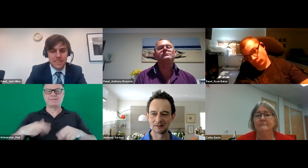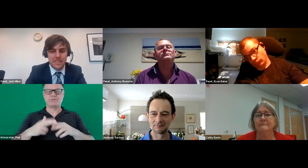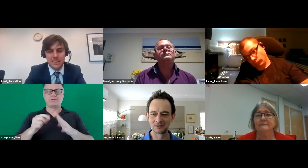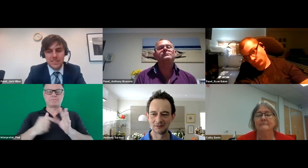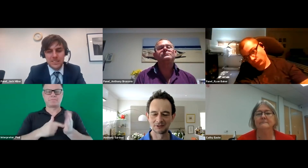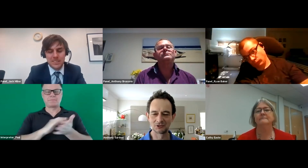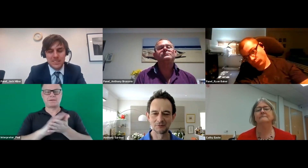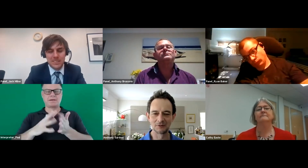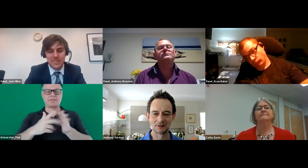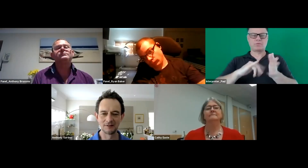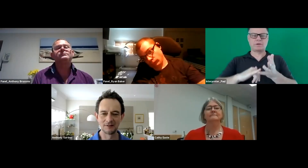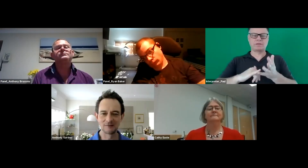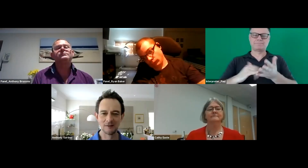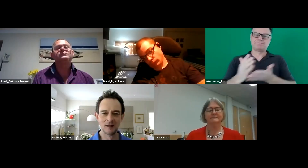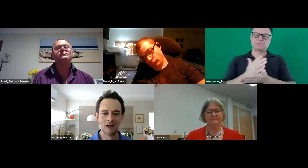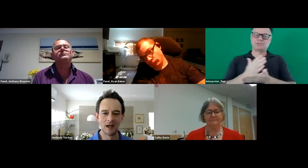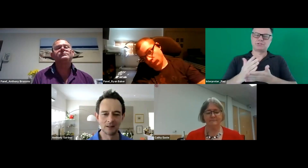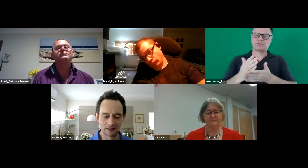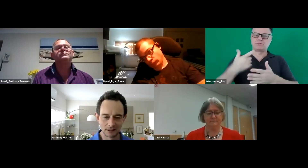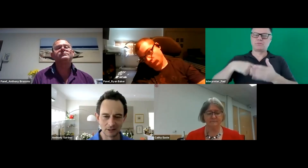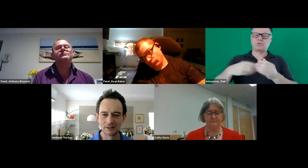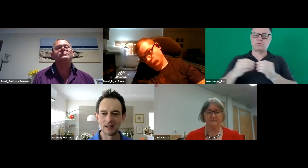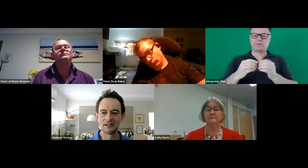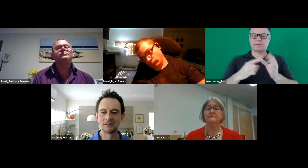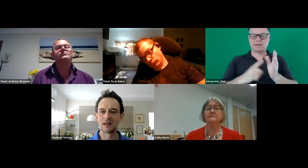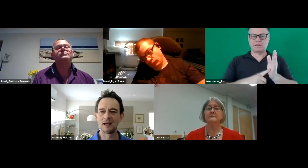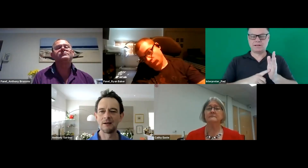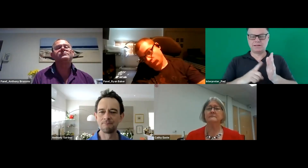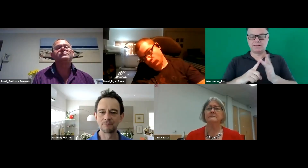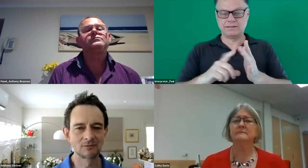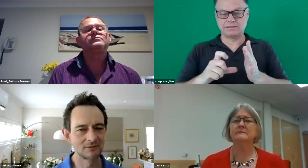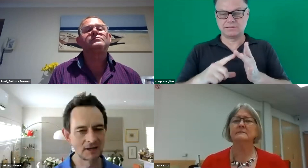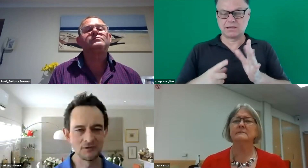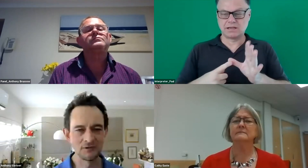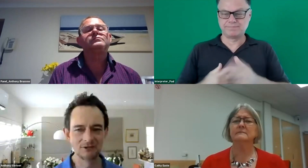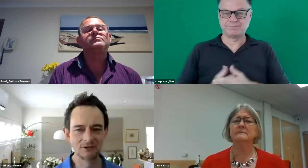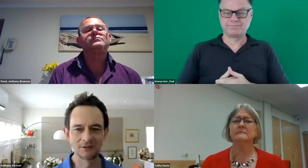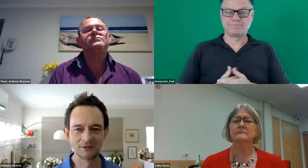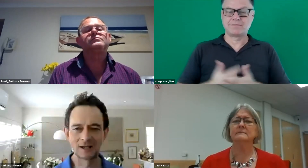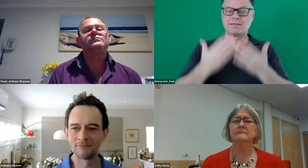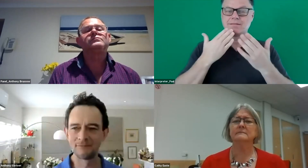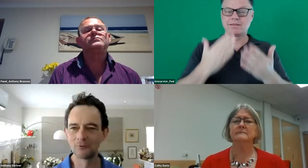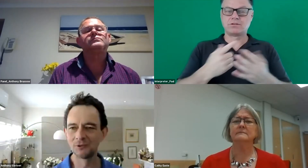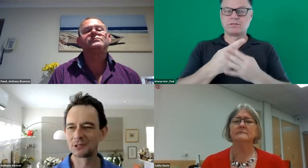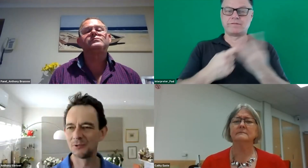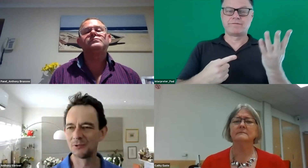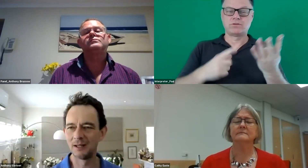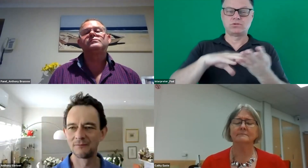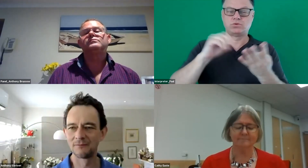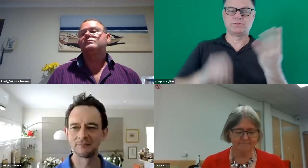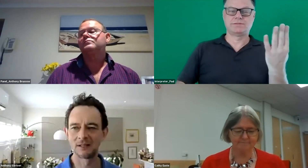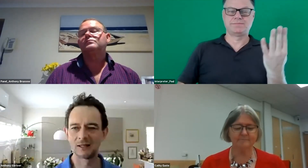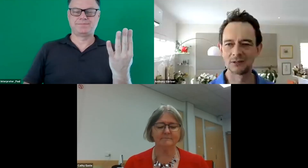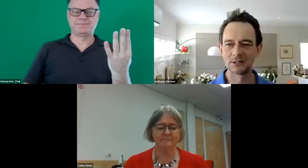that um joy with alicia uh alicia sorry and um thank you to our four students who have